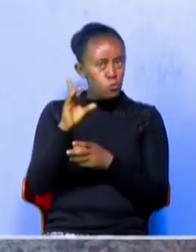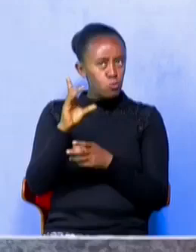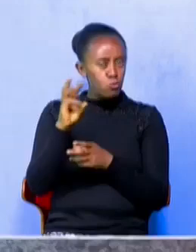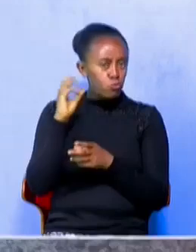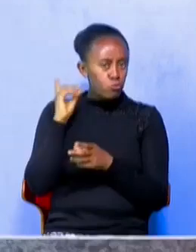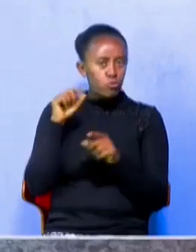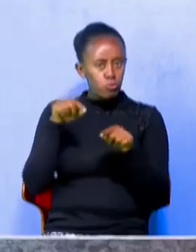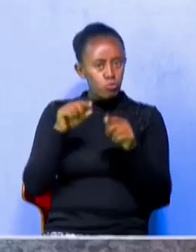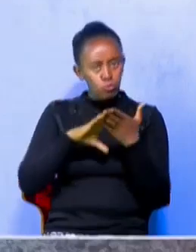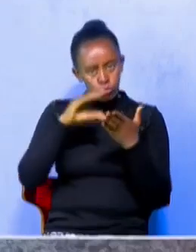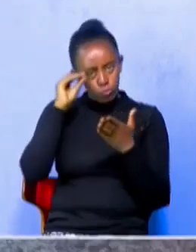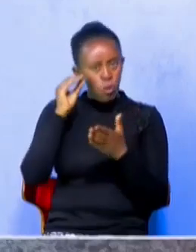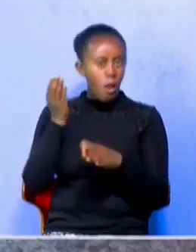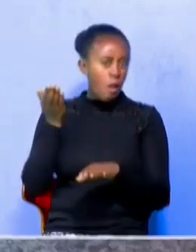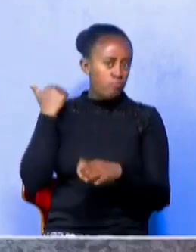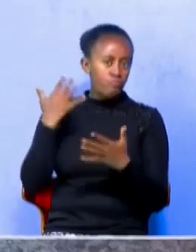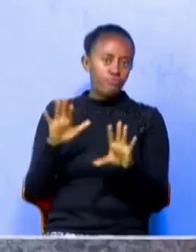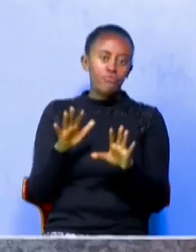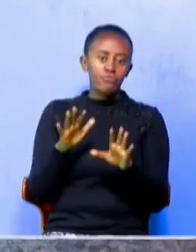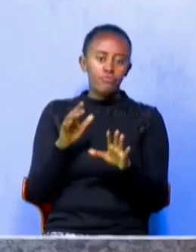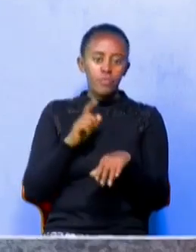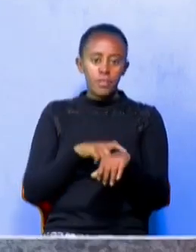we learned last time.